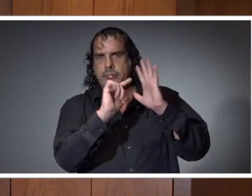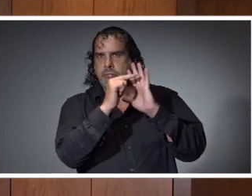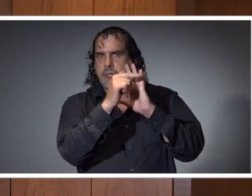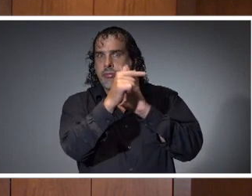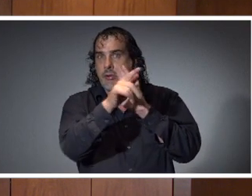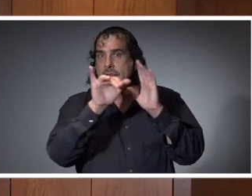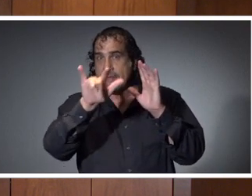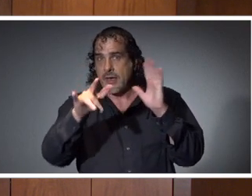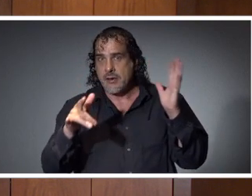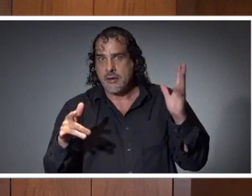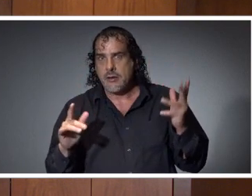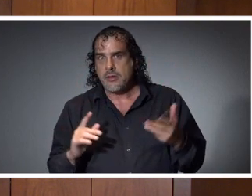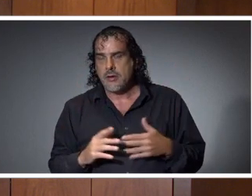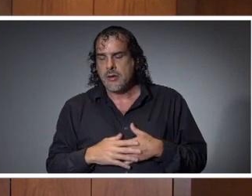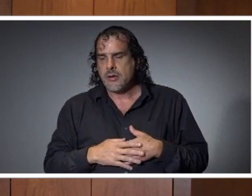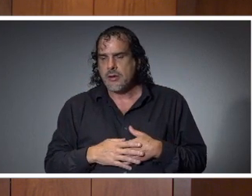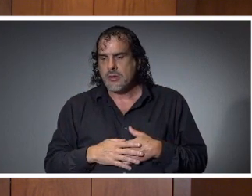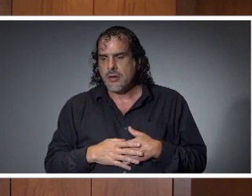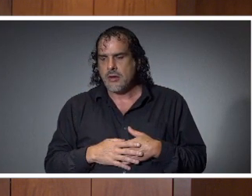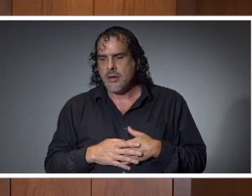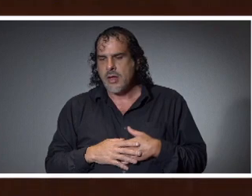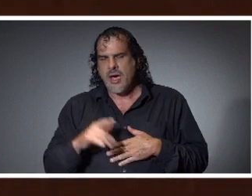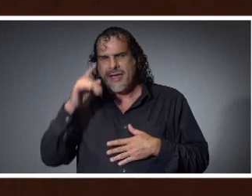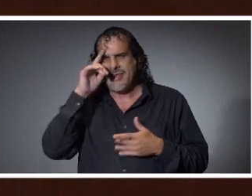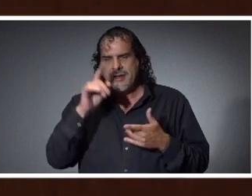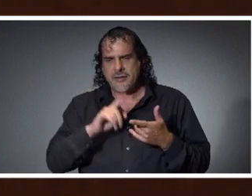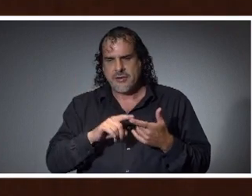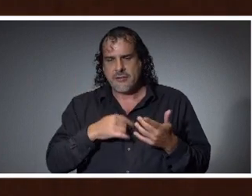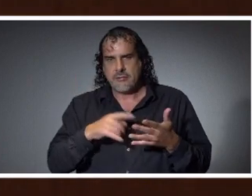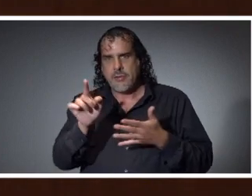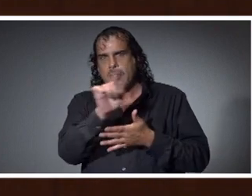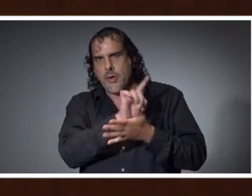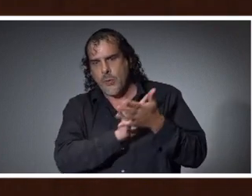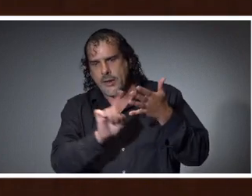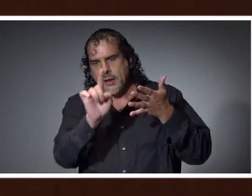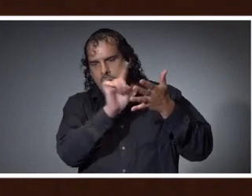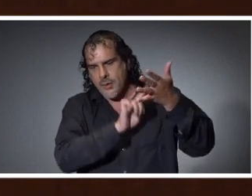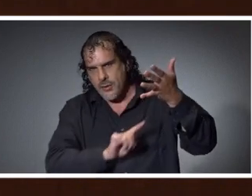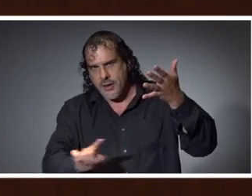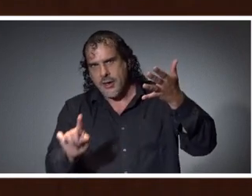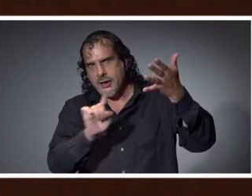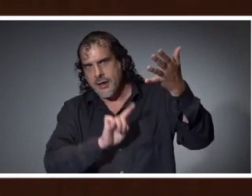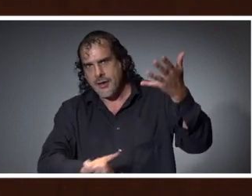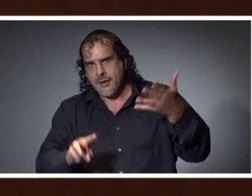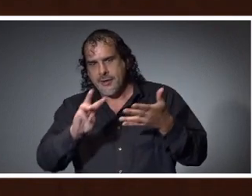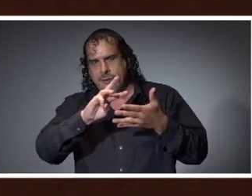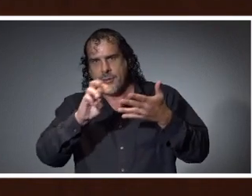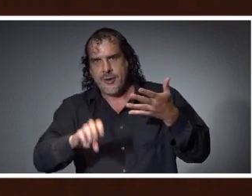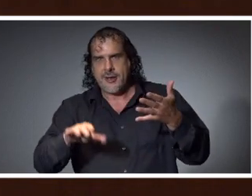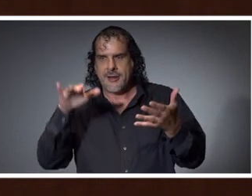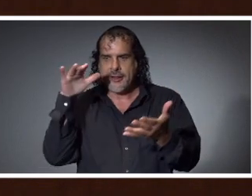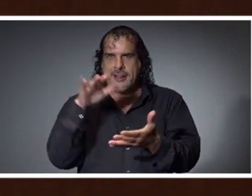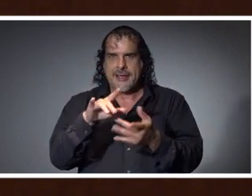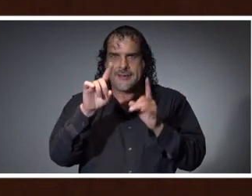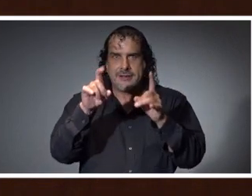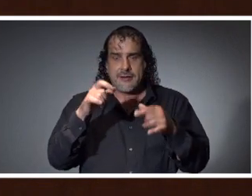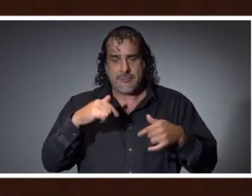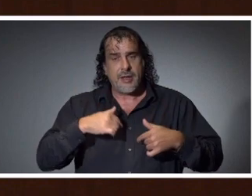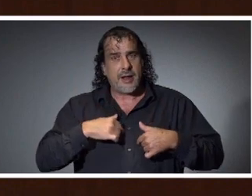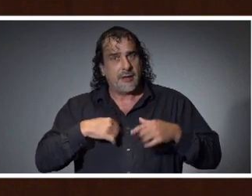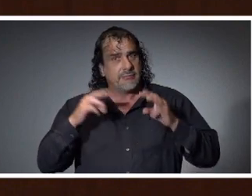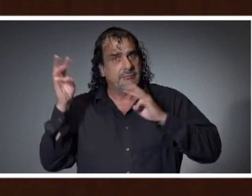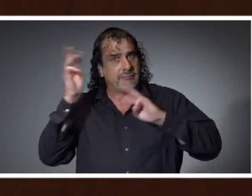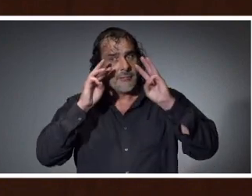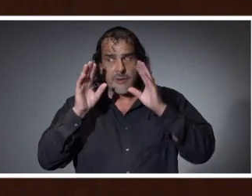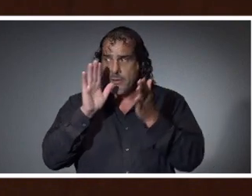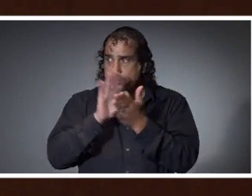part of it almost certainly is just this sort of week effect, you know, as it varies around the weekend. But I'm worried because, you know, schools are